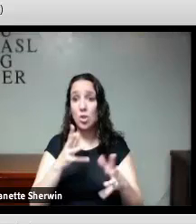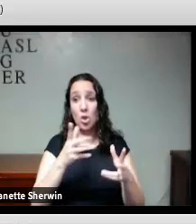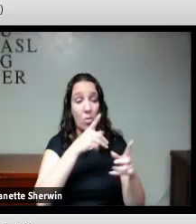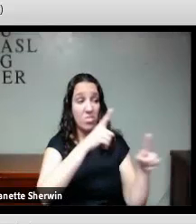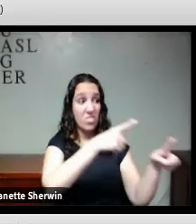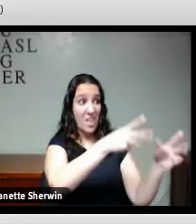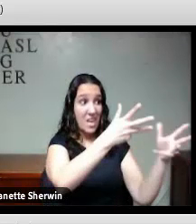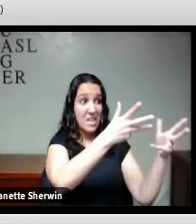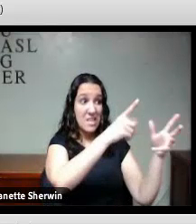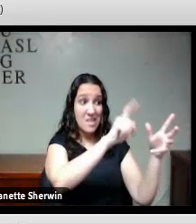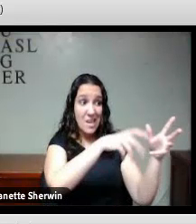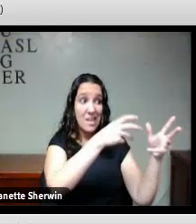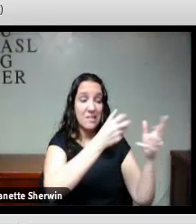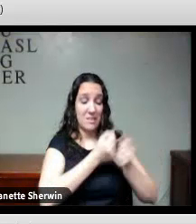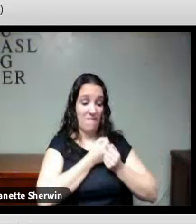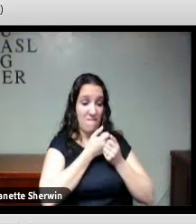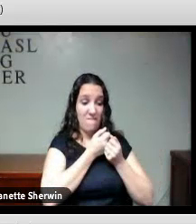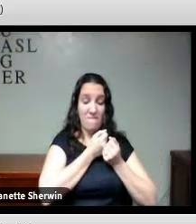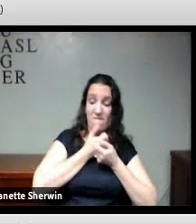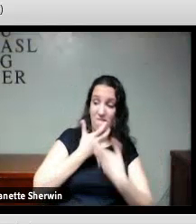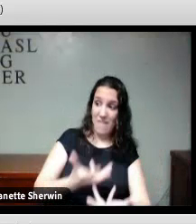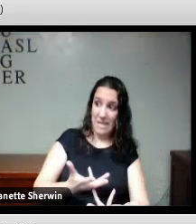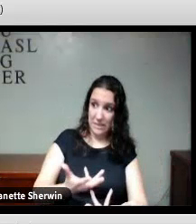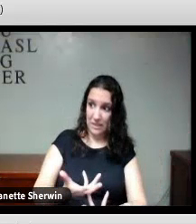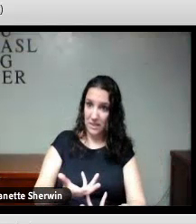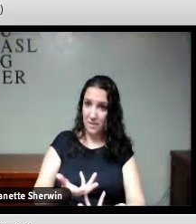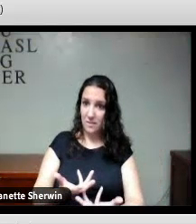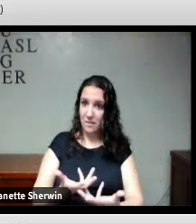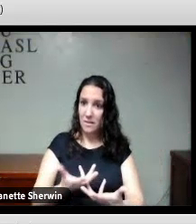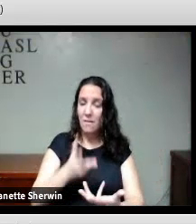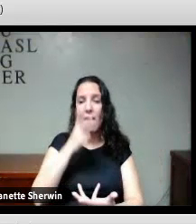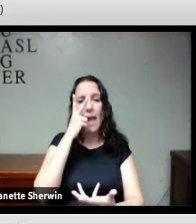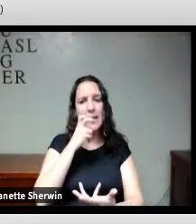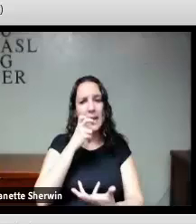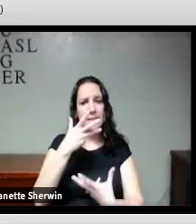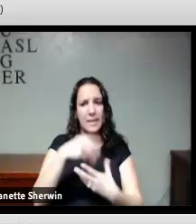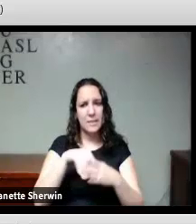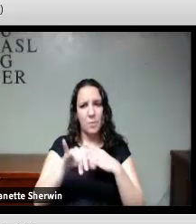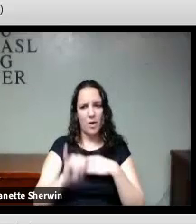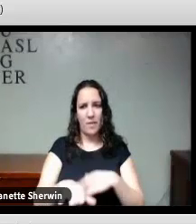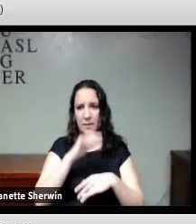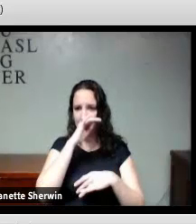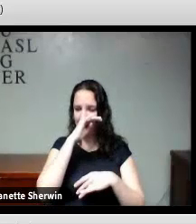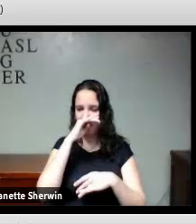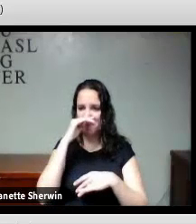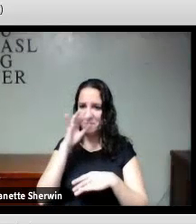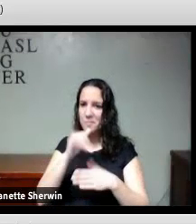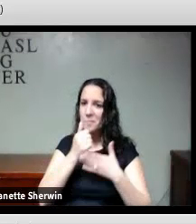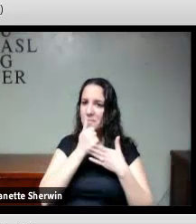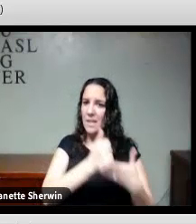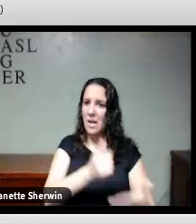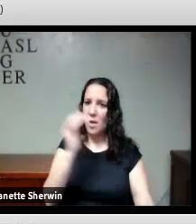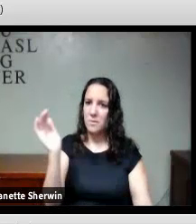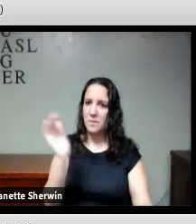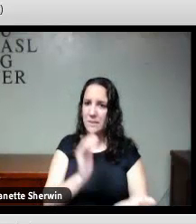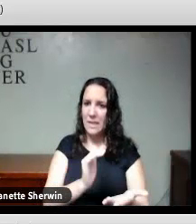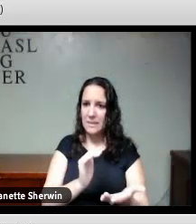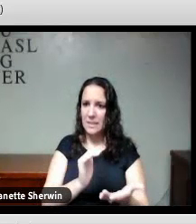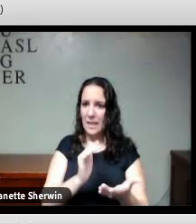They need to be acknowledged. And listening is part of that and helps you to de-escalate the situation so that you can